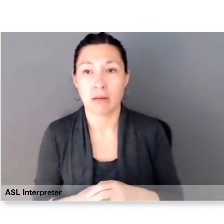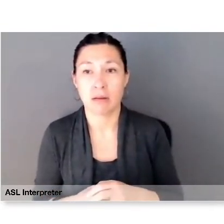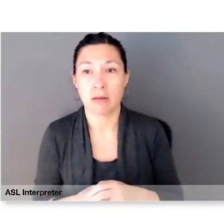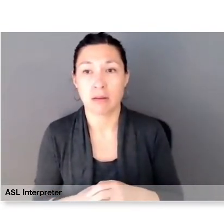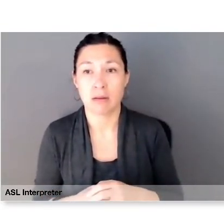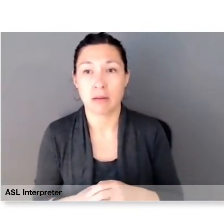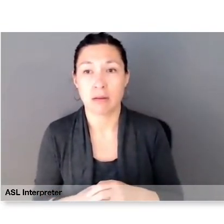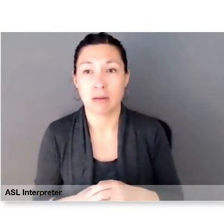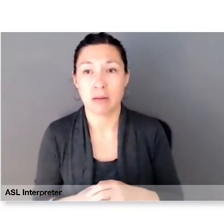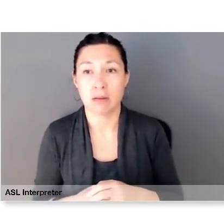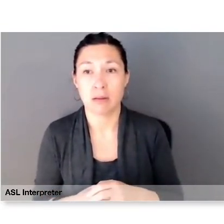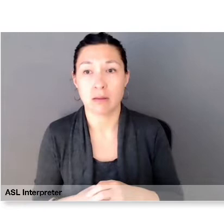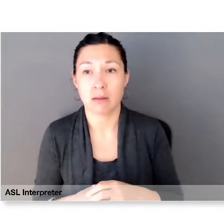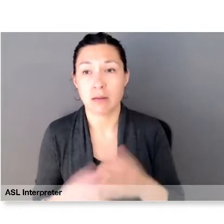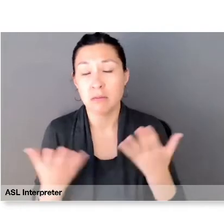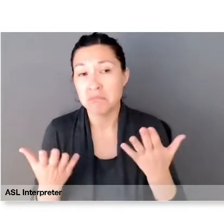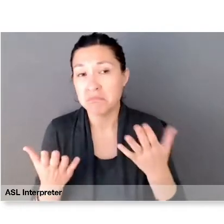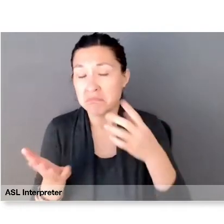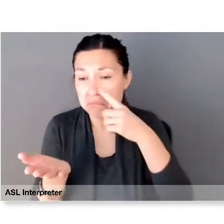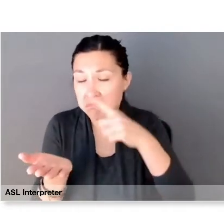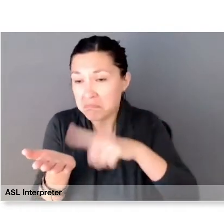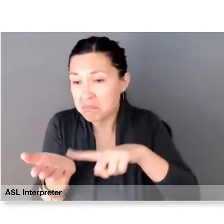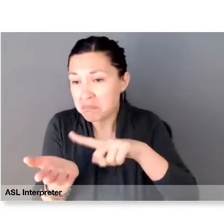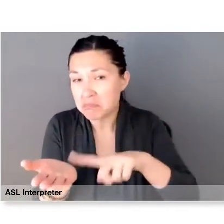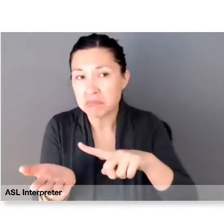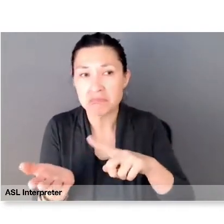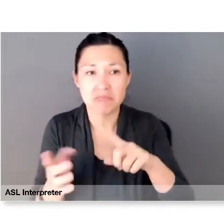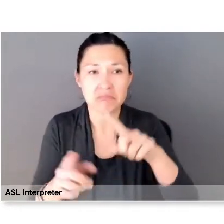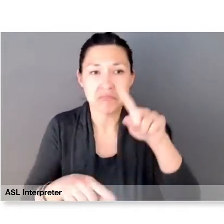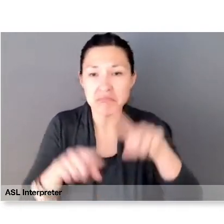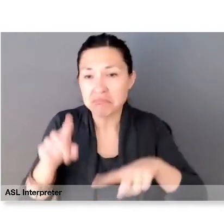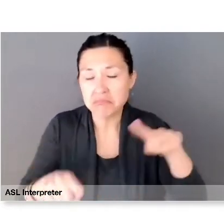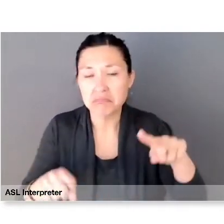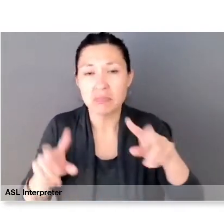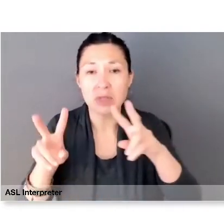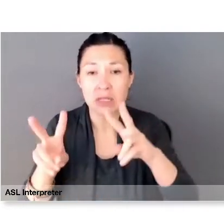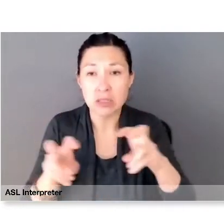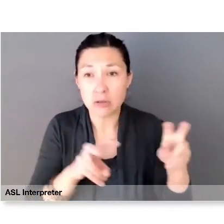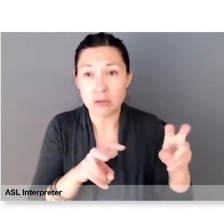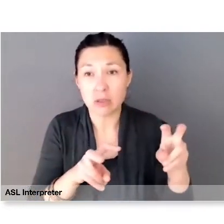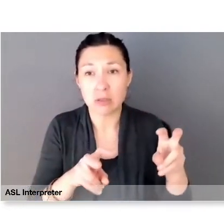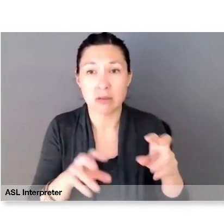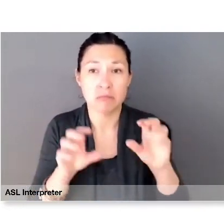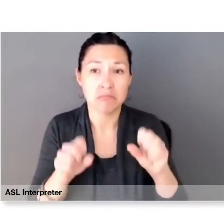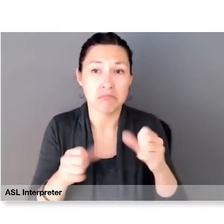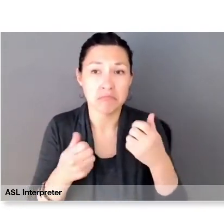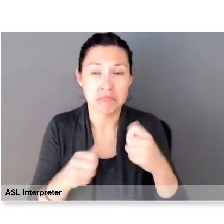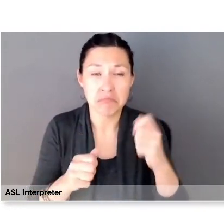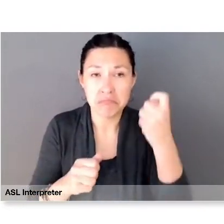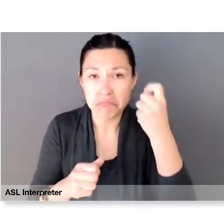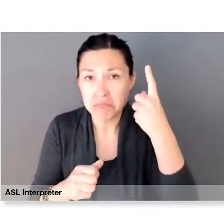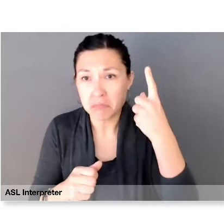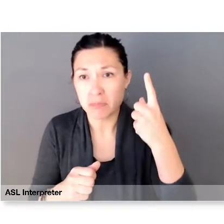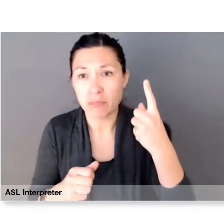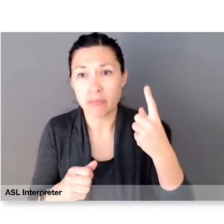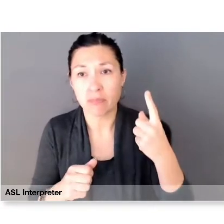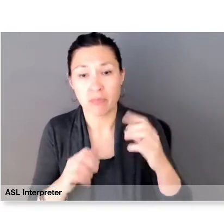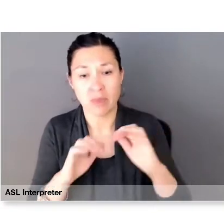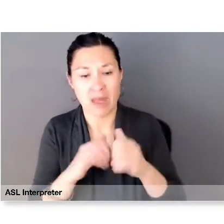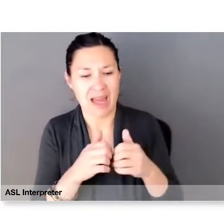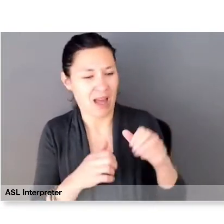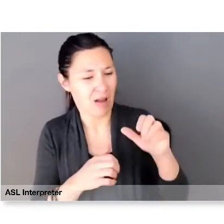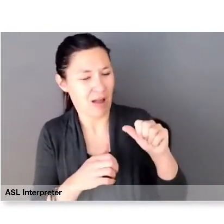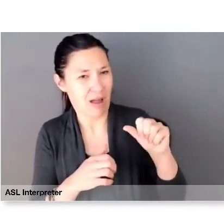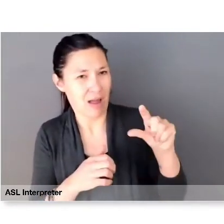for exploring all of the kind of issues where we can understand how algorithms have